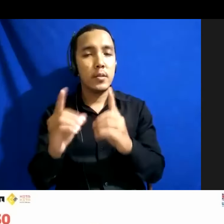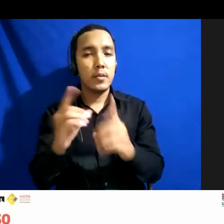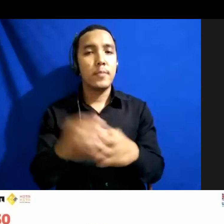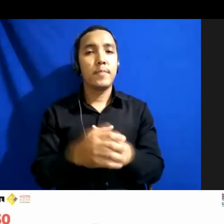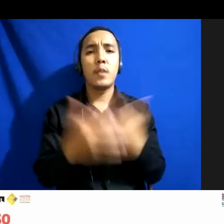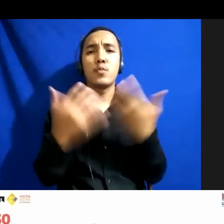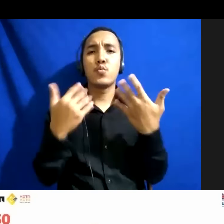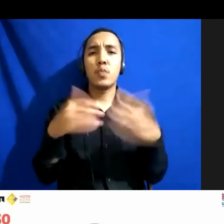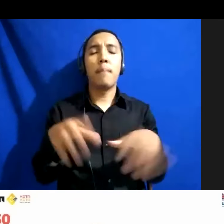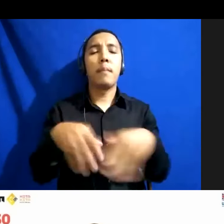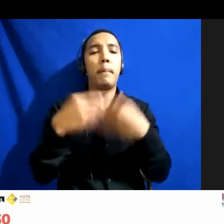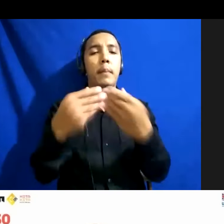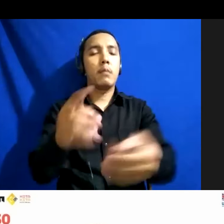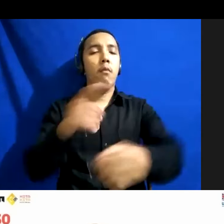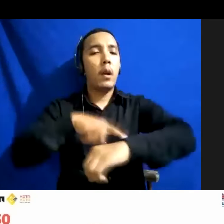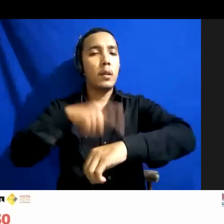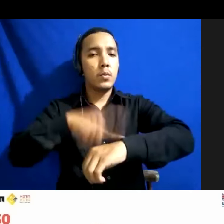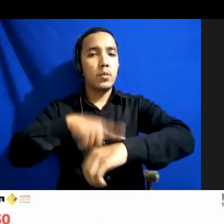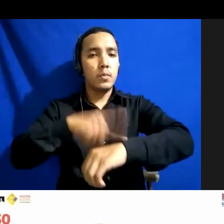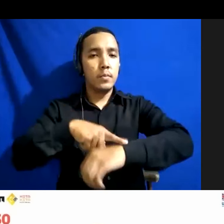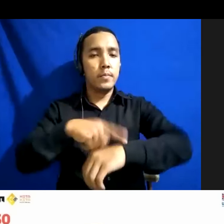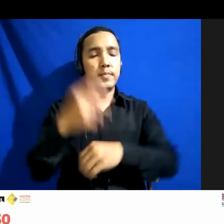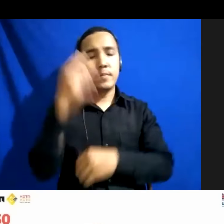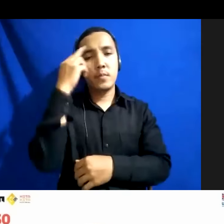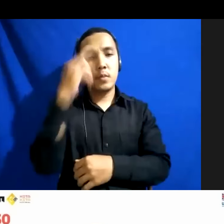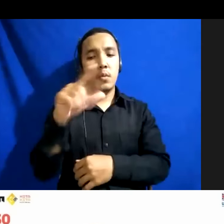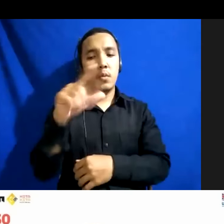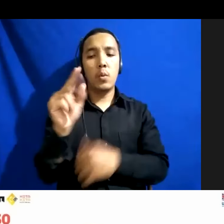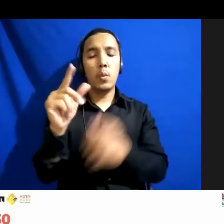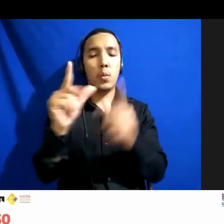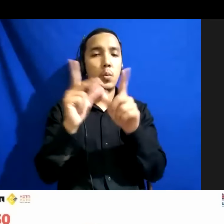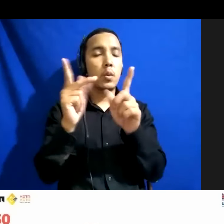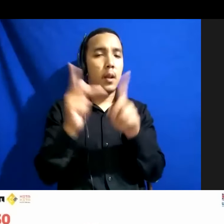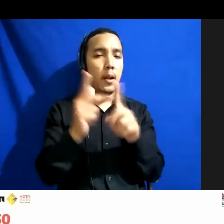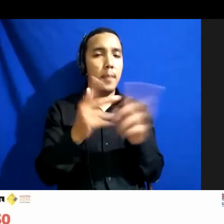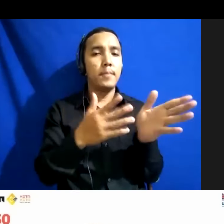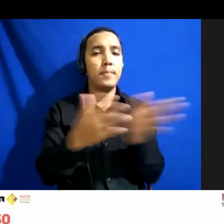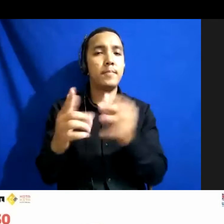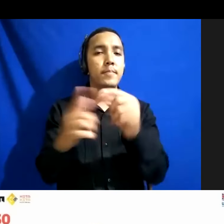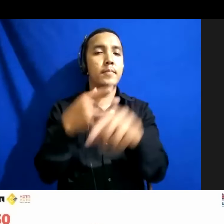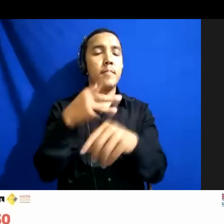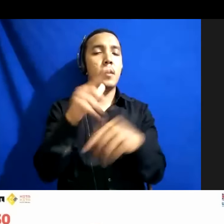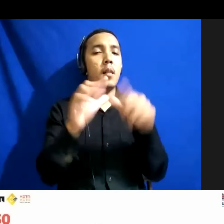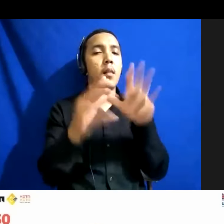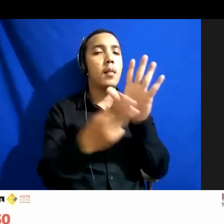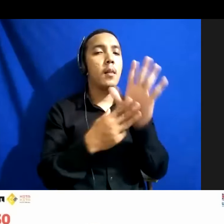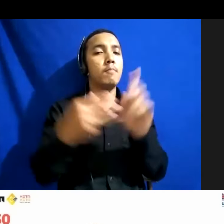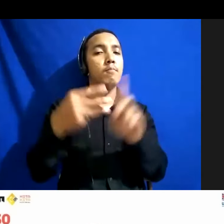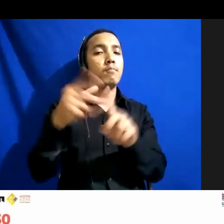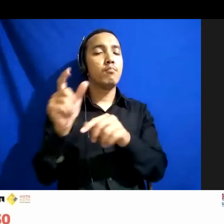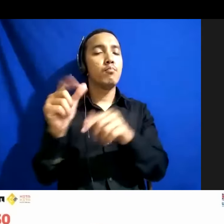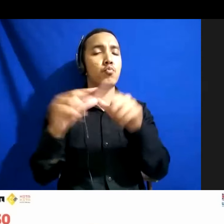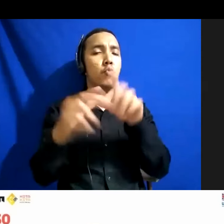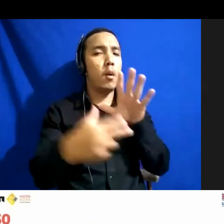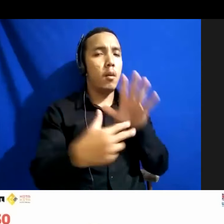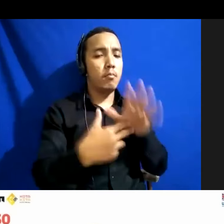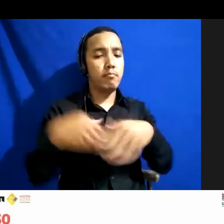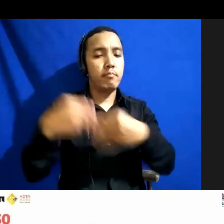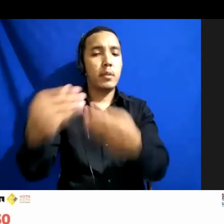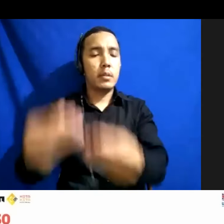provided the time to the sub-district of Pelabuhan and provided us with the space and facilitate